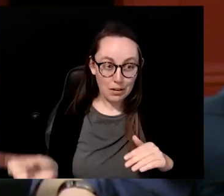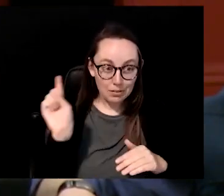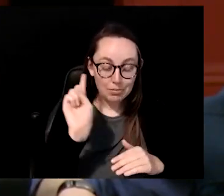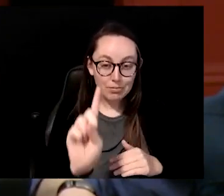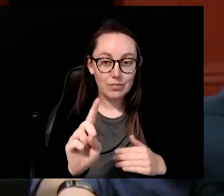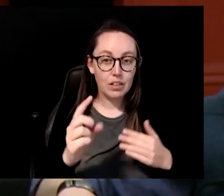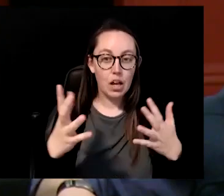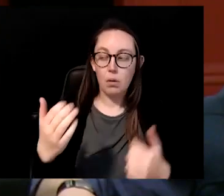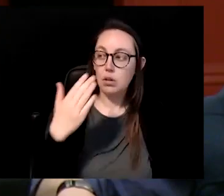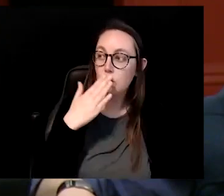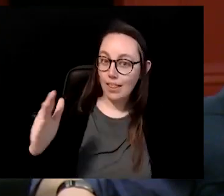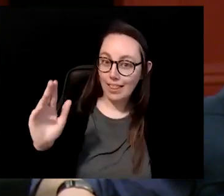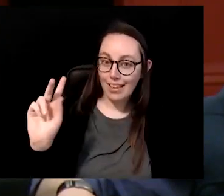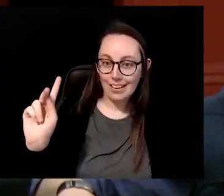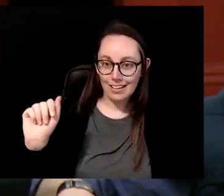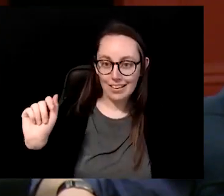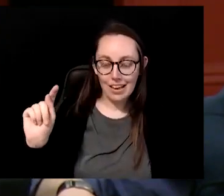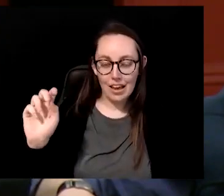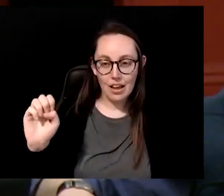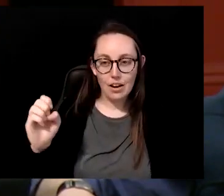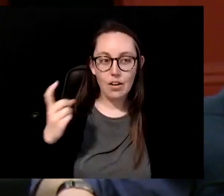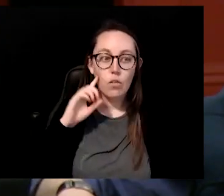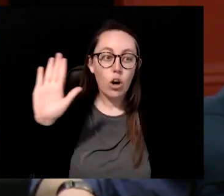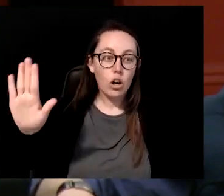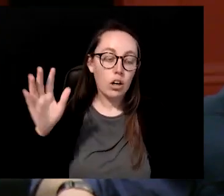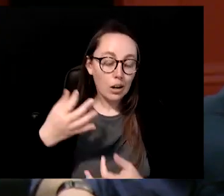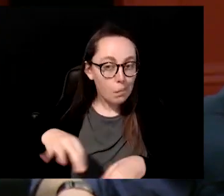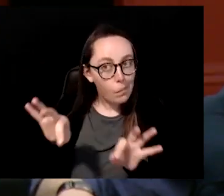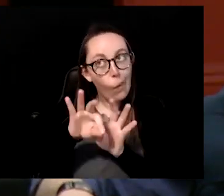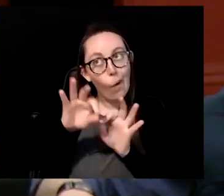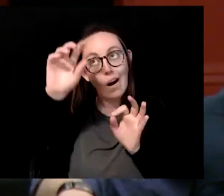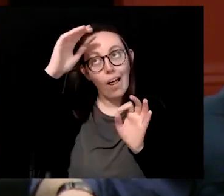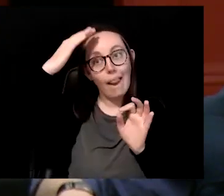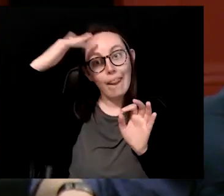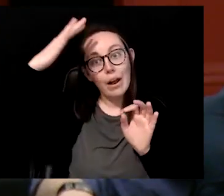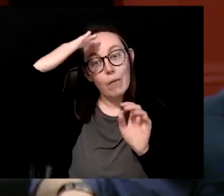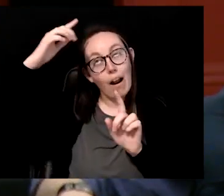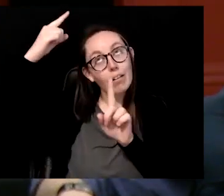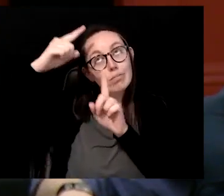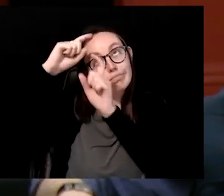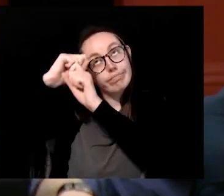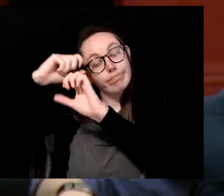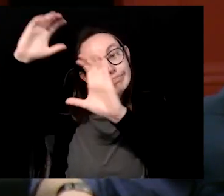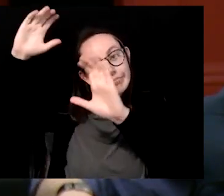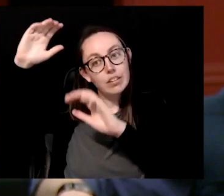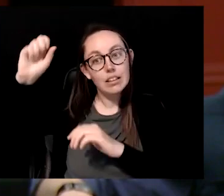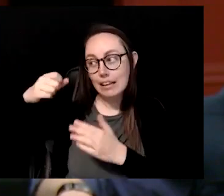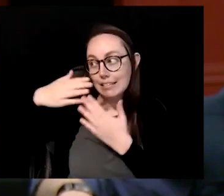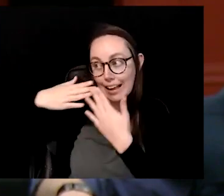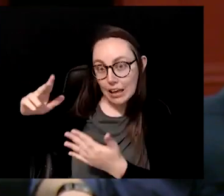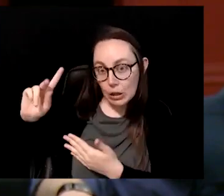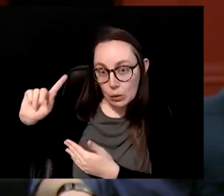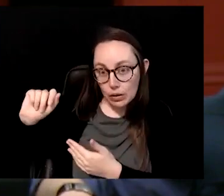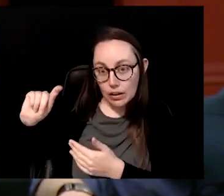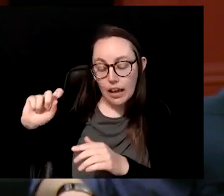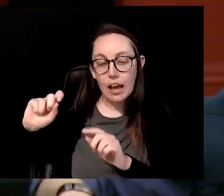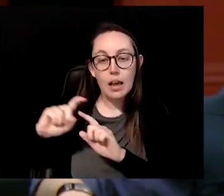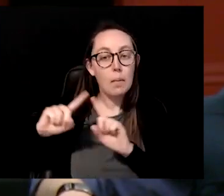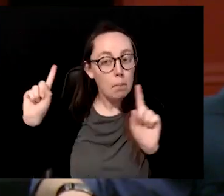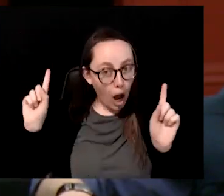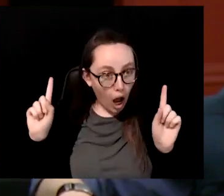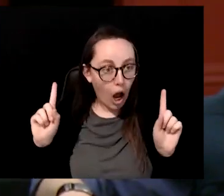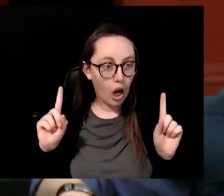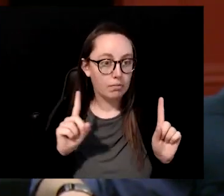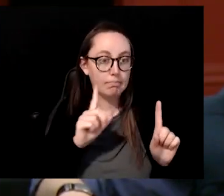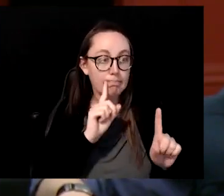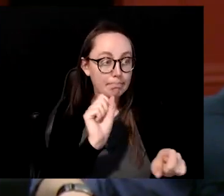thank her for really an important theoretical Point um however being practical as